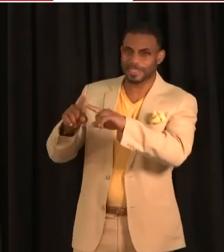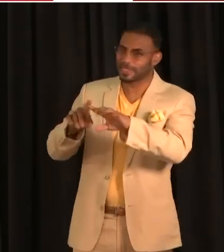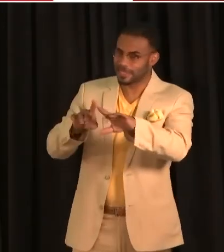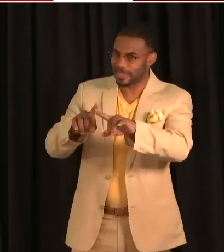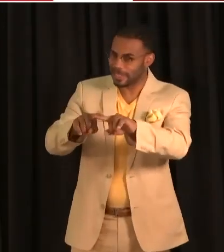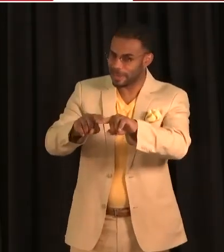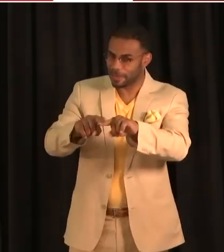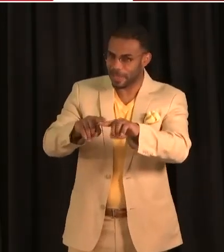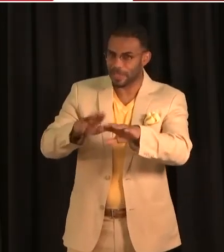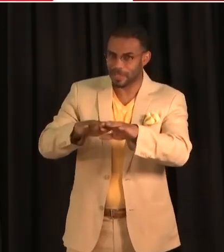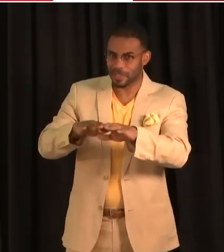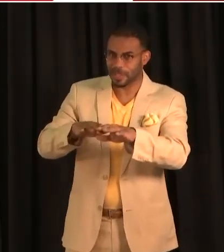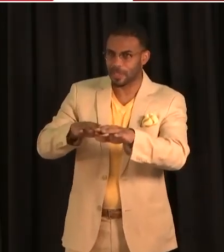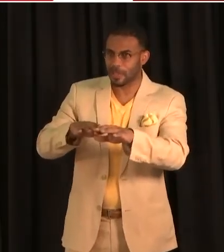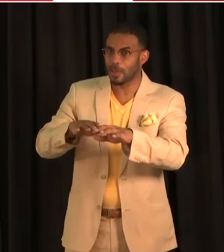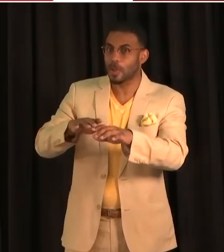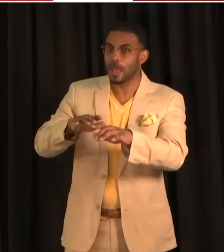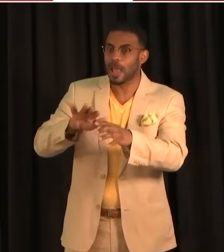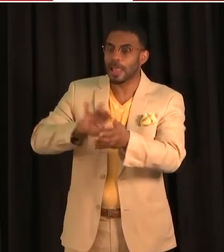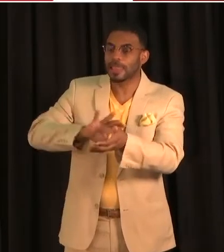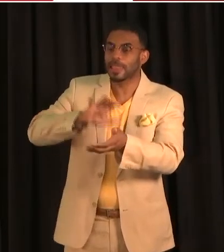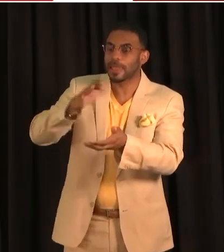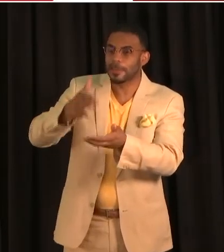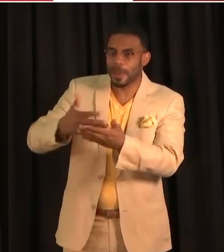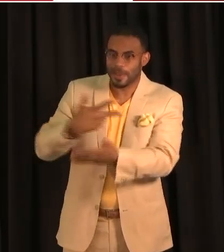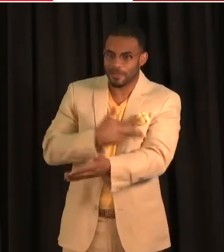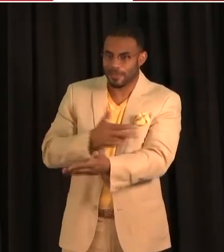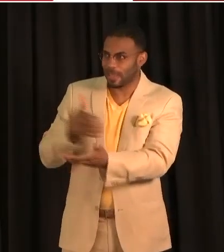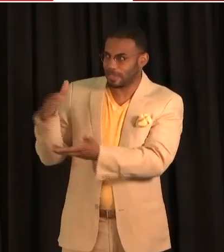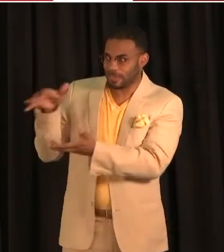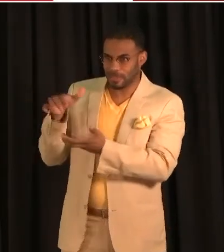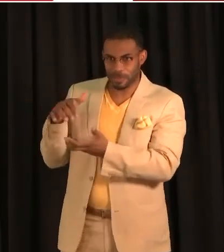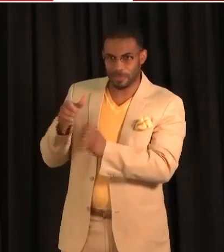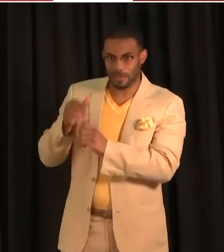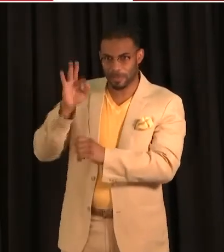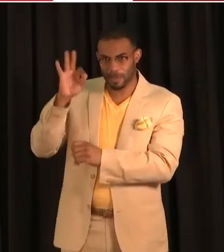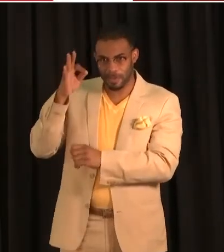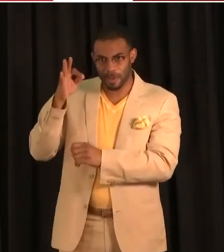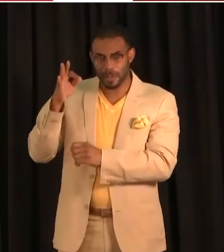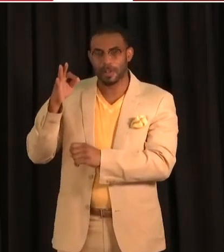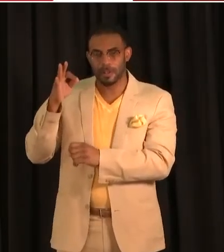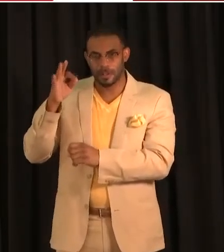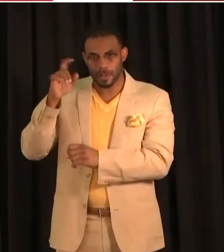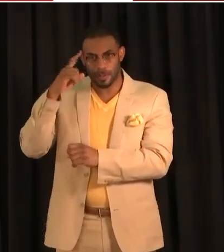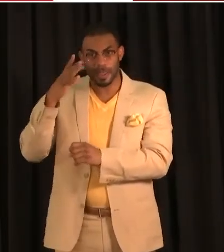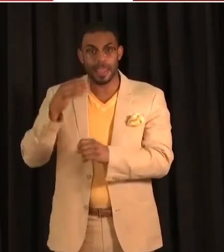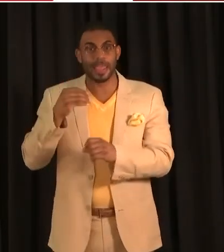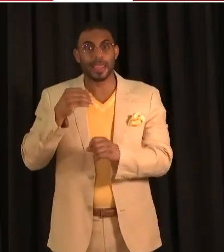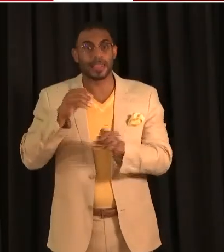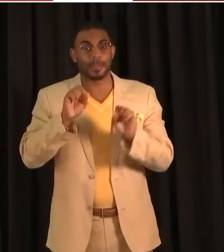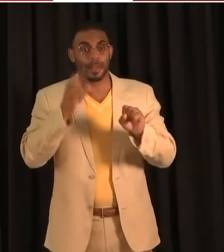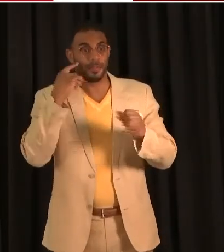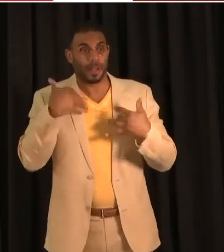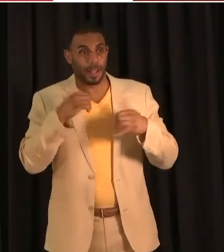just depends on the cadence of vaccine we receive and the ability for our health system to manage that, or if the